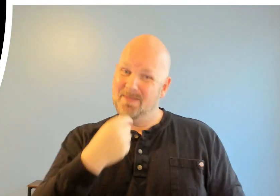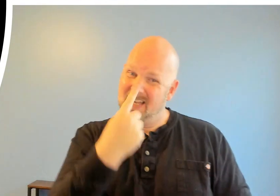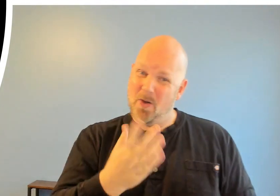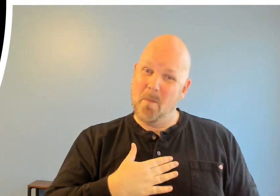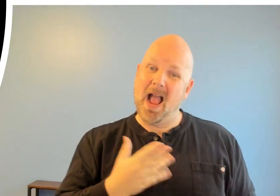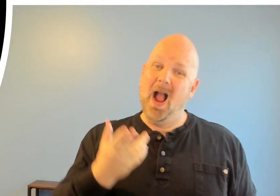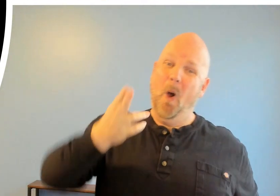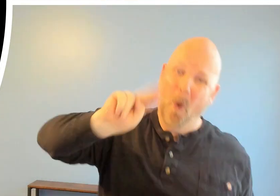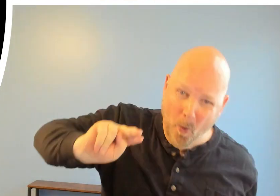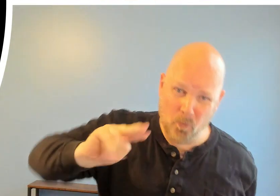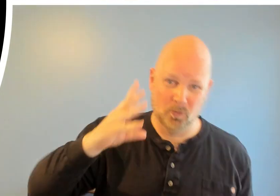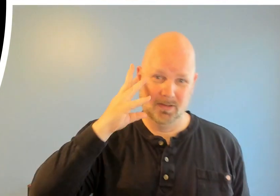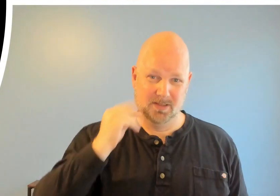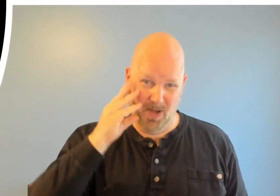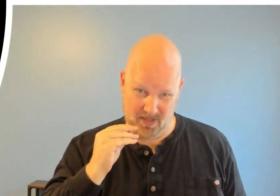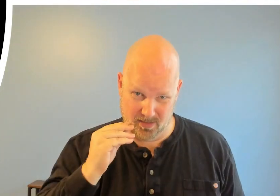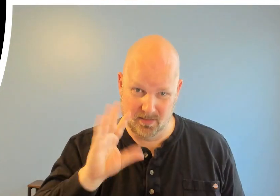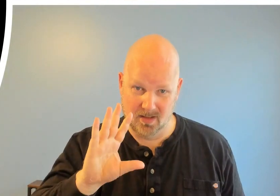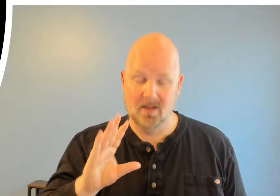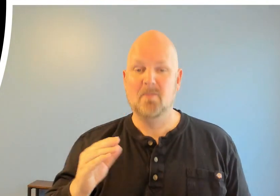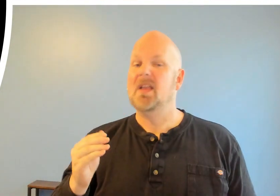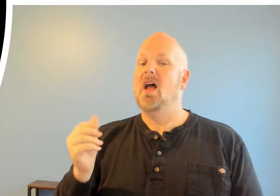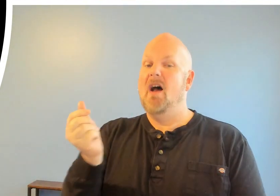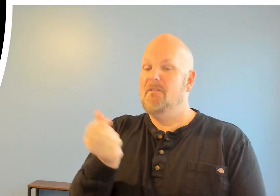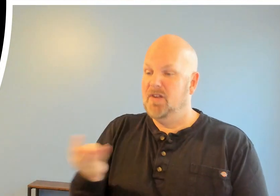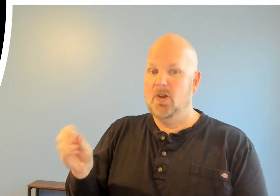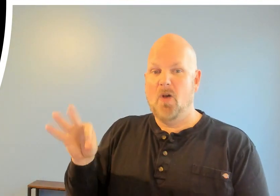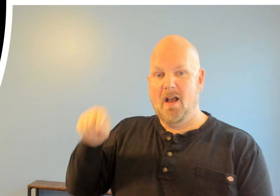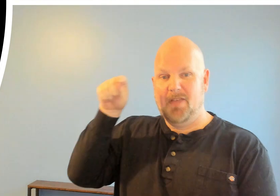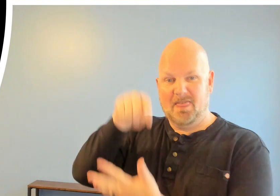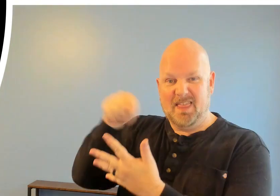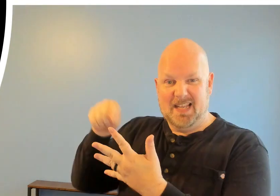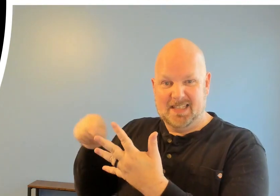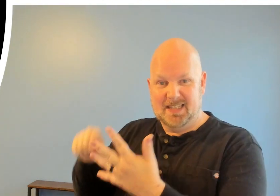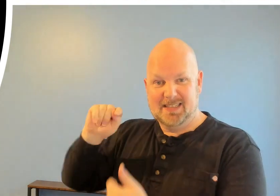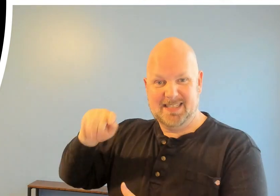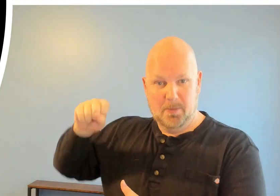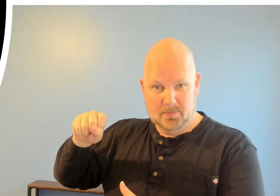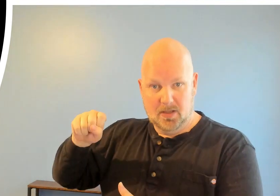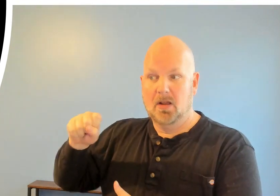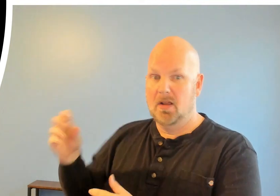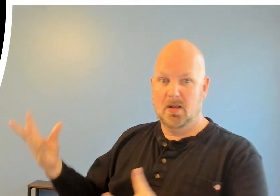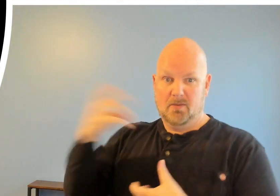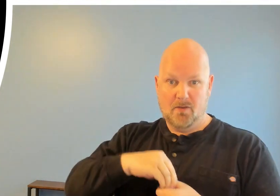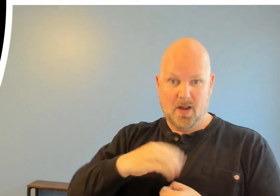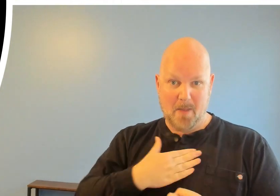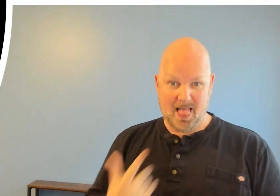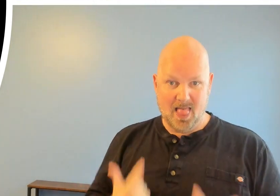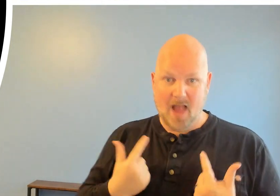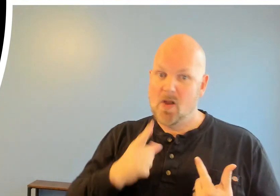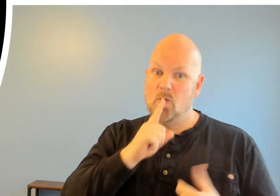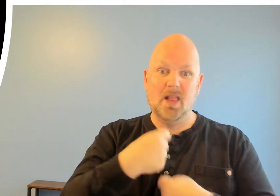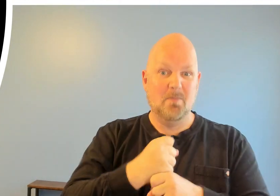from my own perspective of installing a couple of these routines really made a big difference